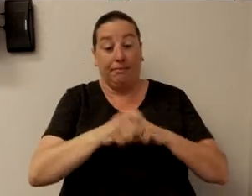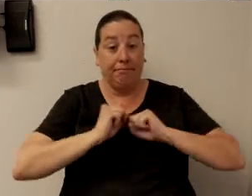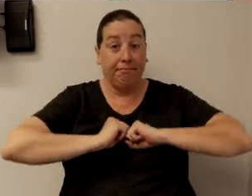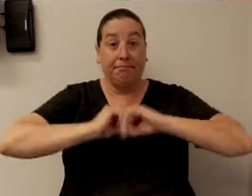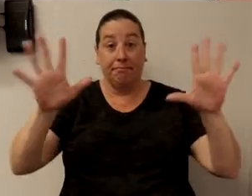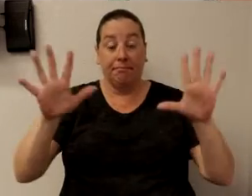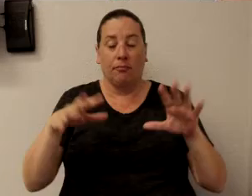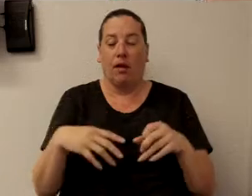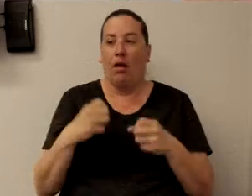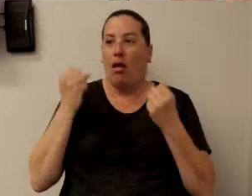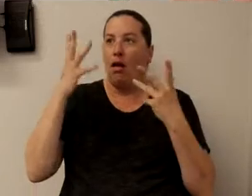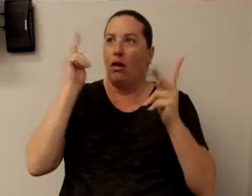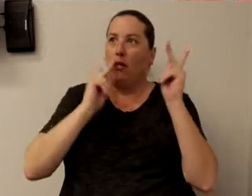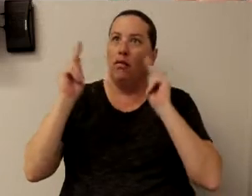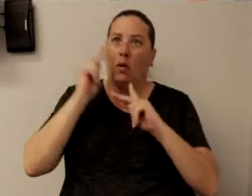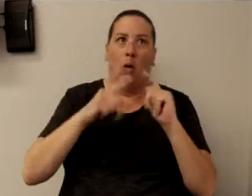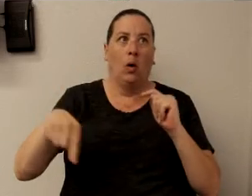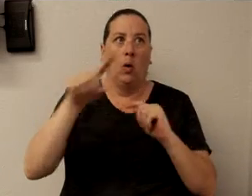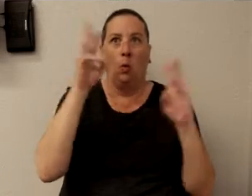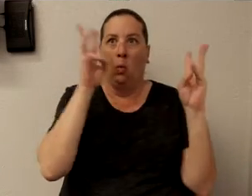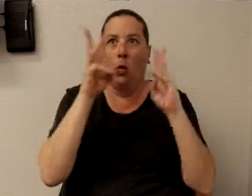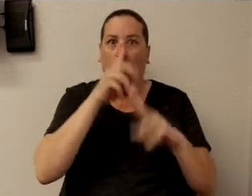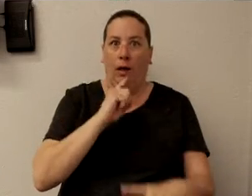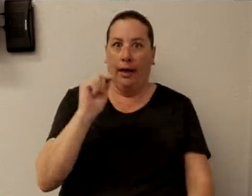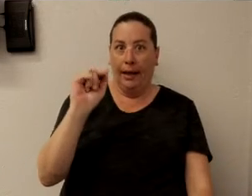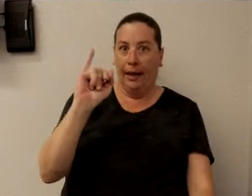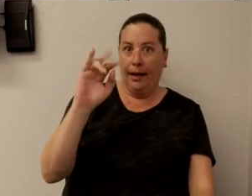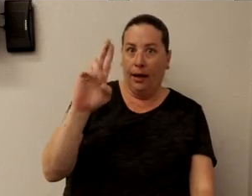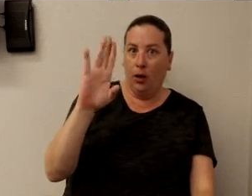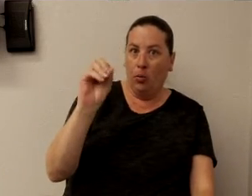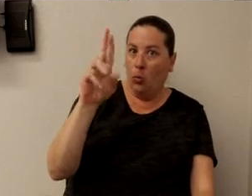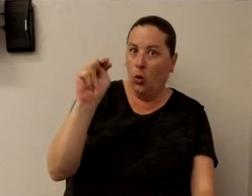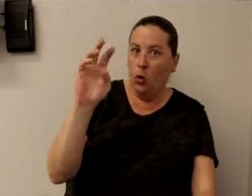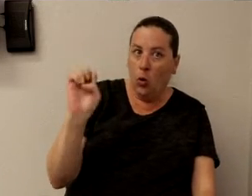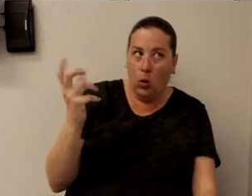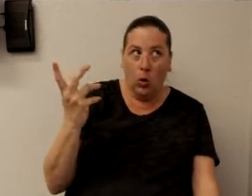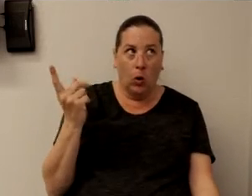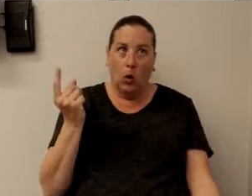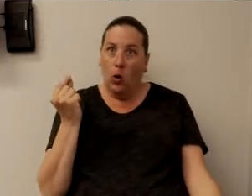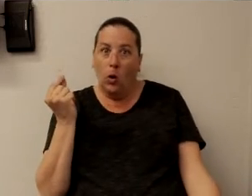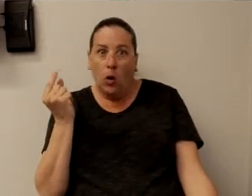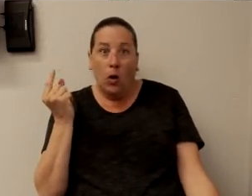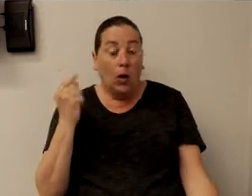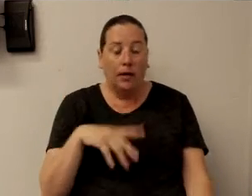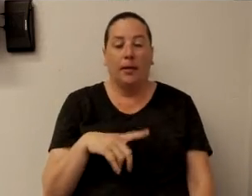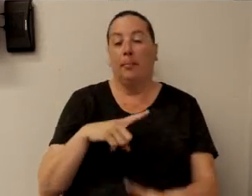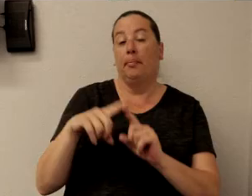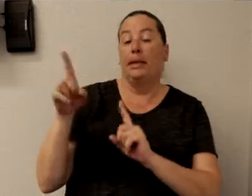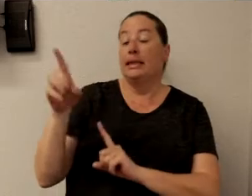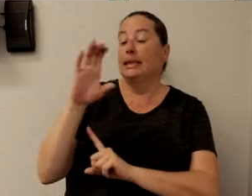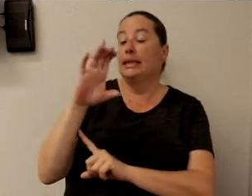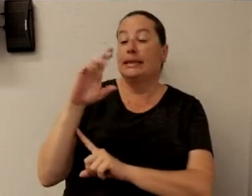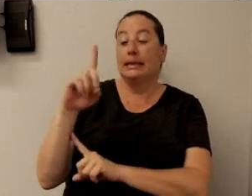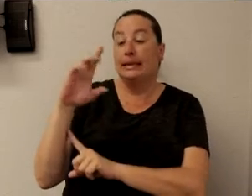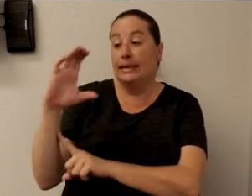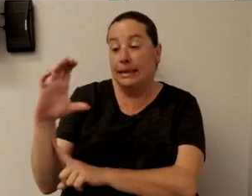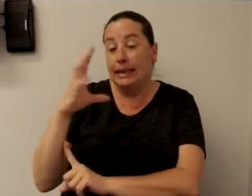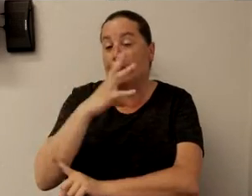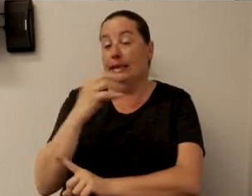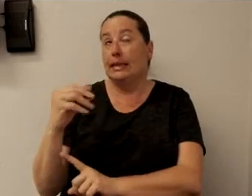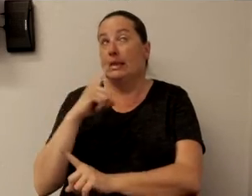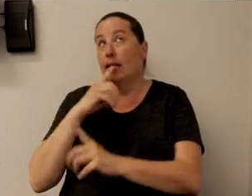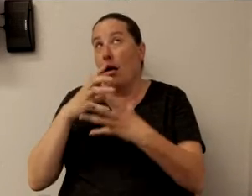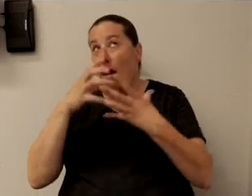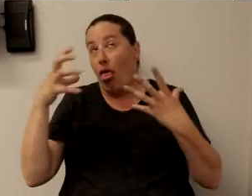that it was airborne. But the CDC, a lot of scientific